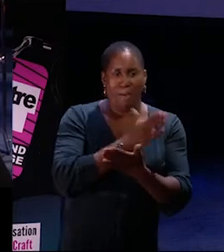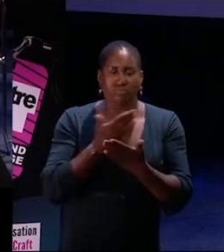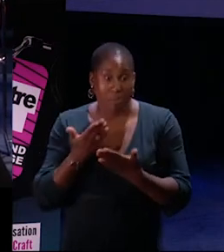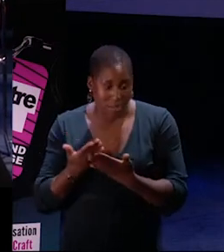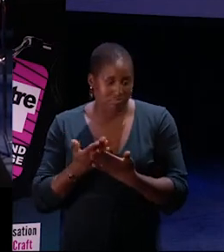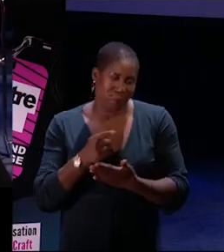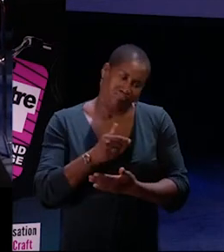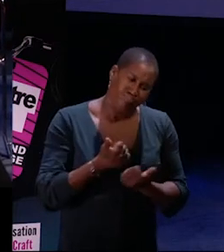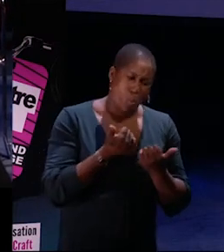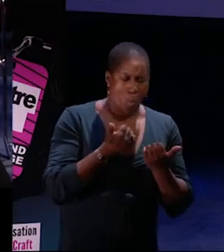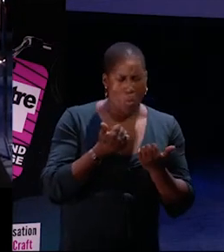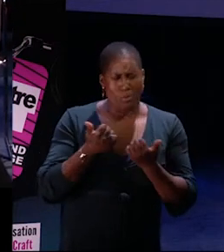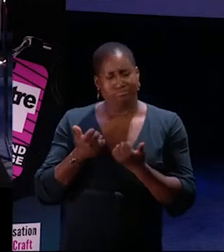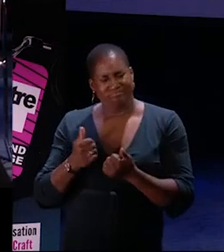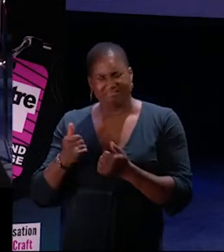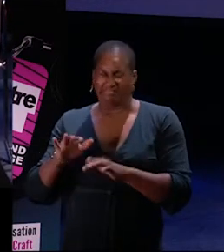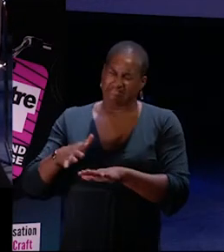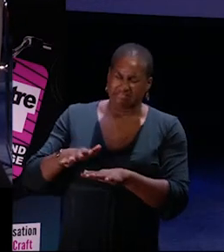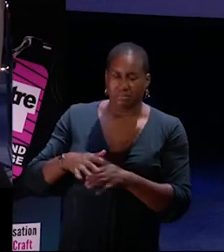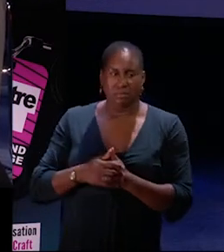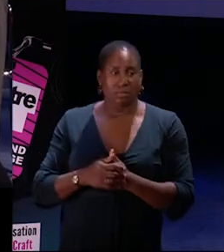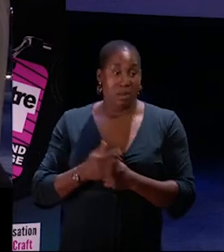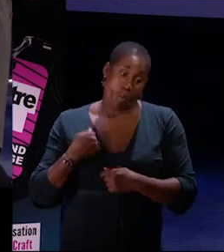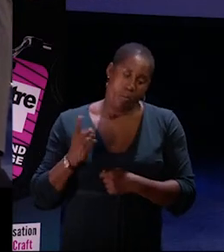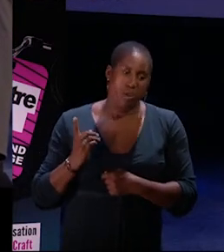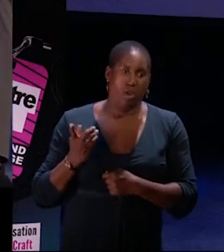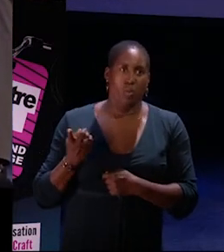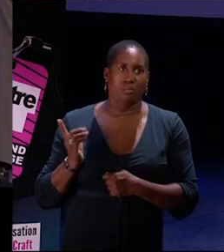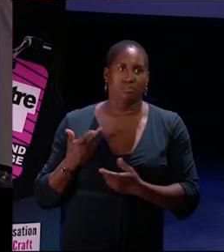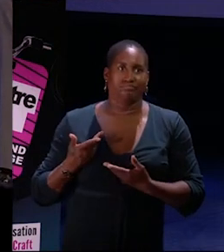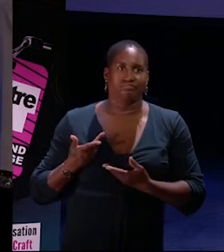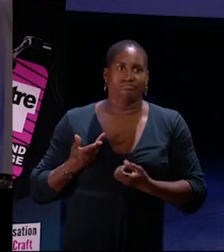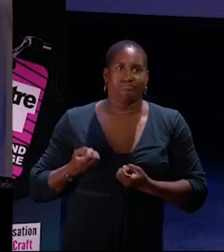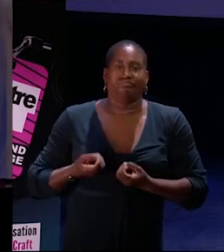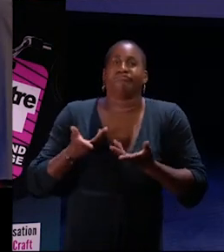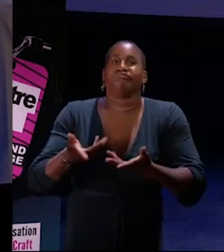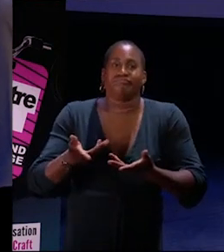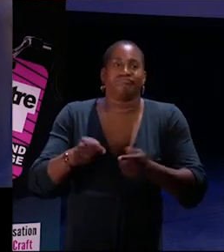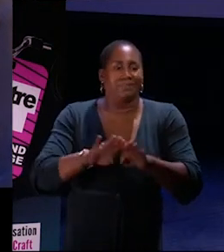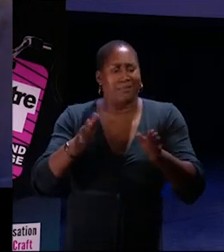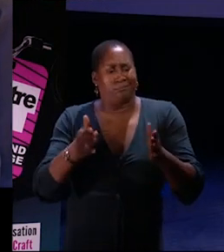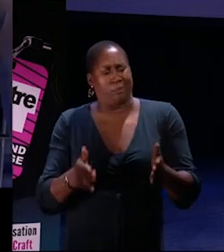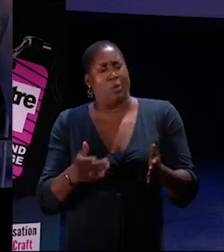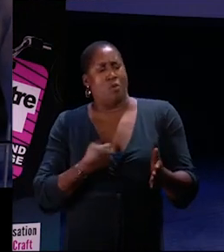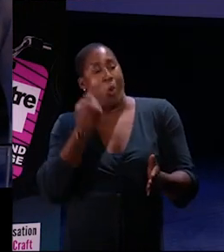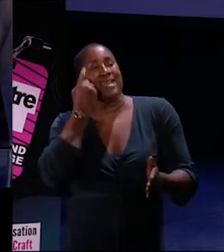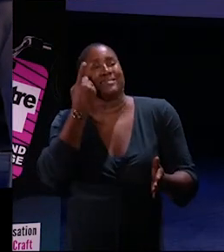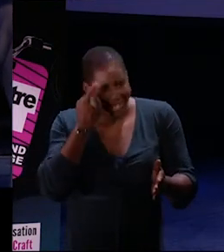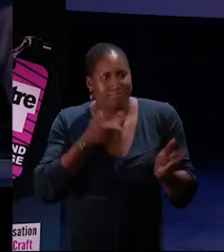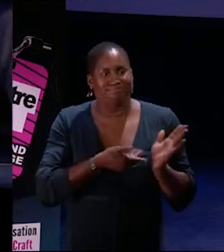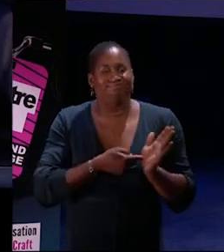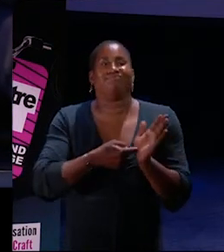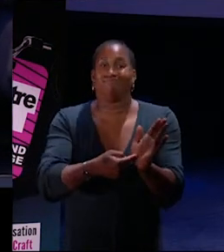table might be, what someone else is looking for compared to what I bring to the table. So yeah, don't be afraid